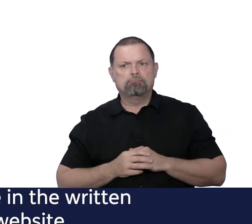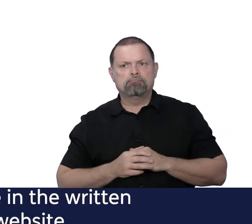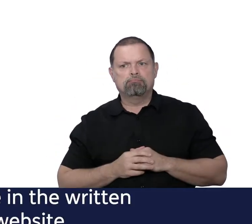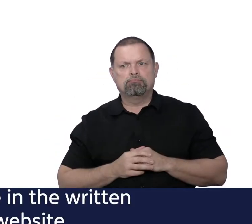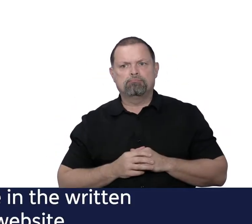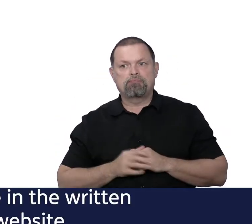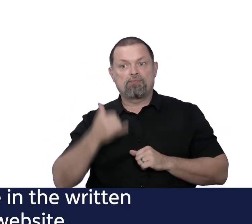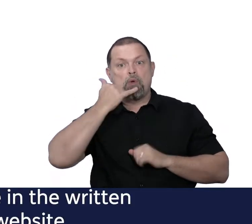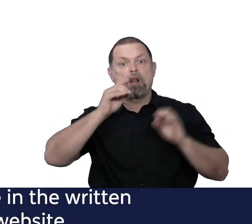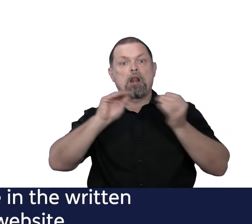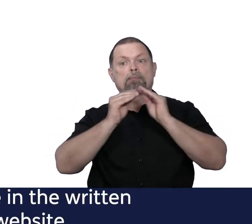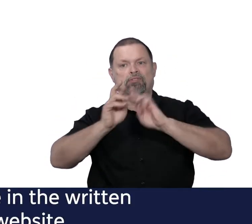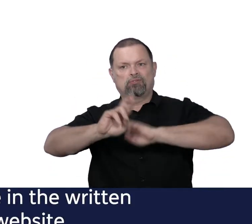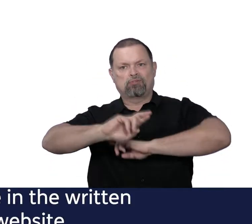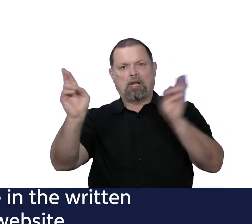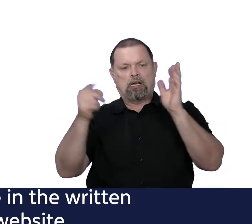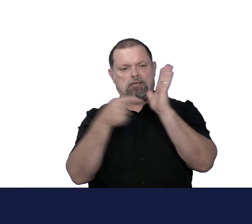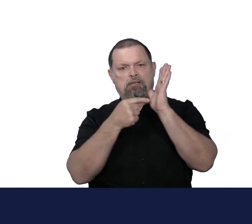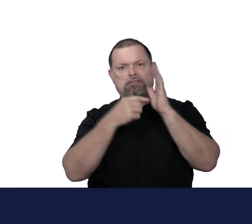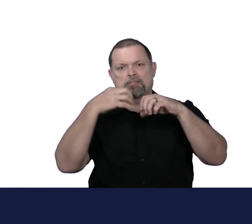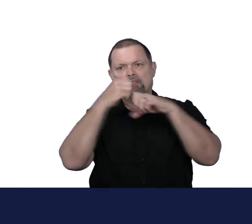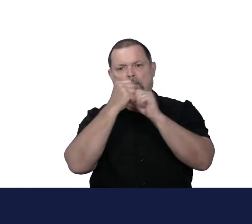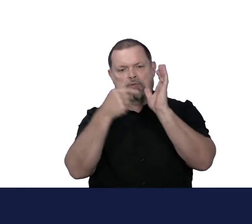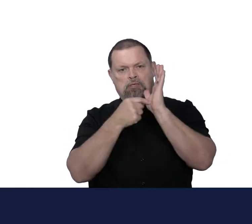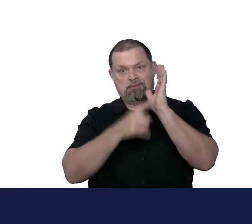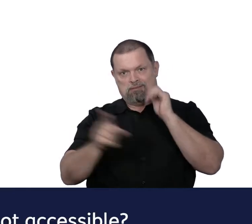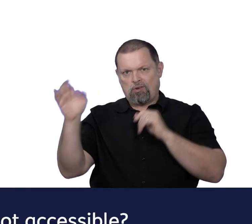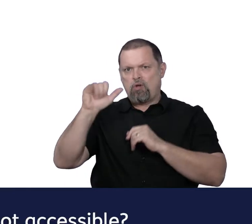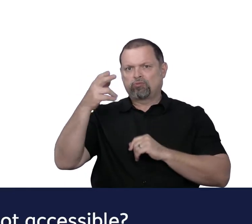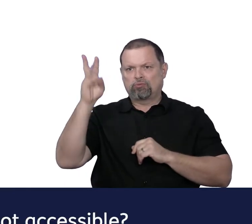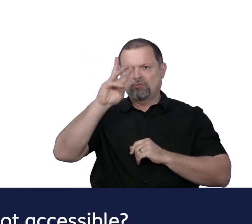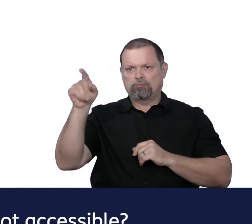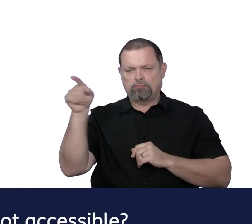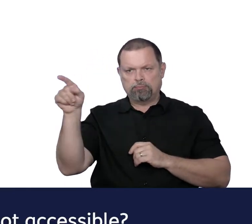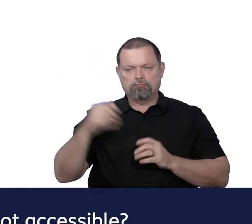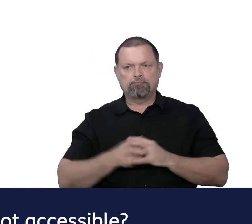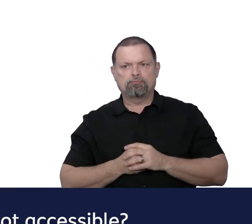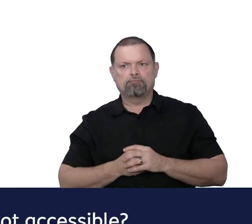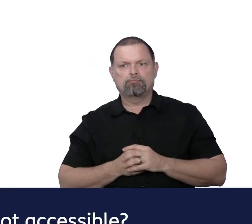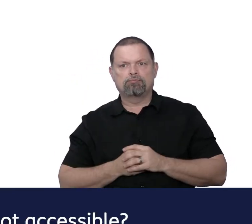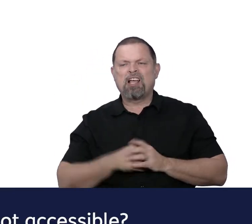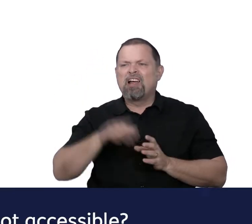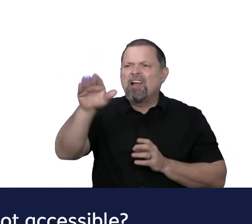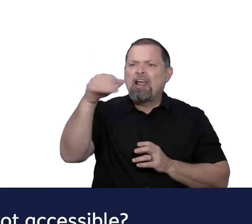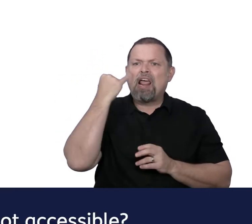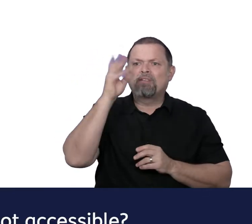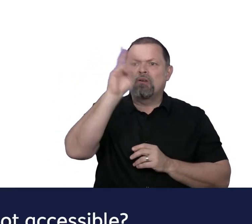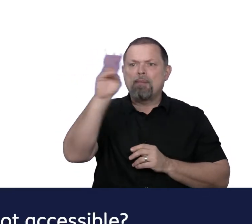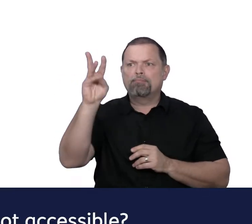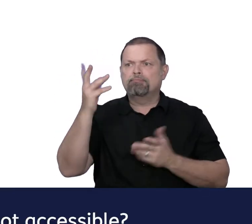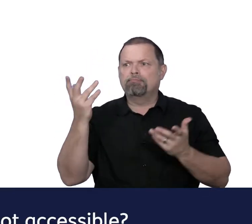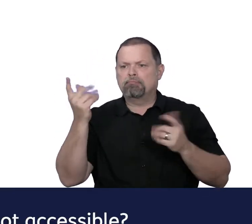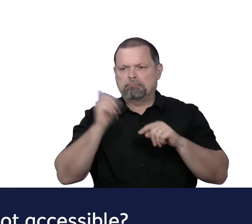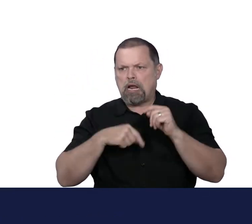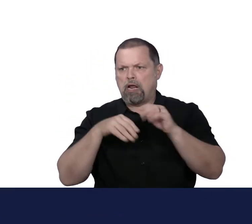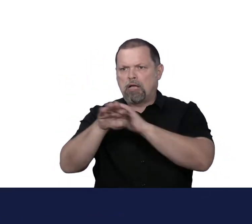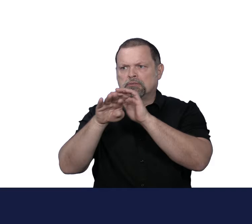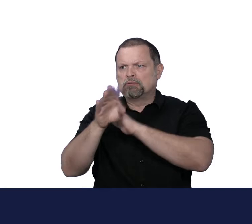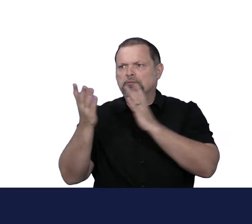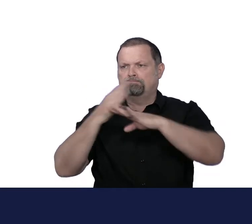numbers are in the written summary on ARCH's website. What if these websites are not